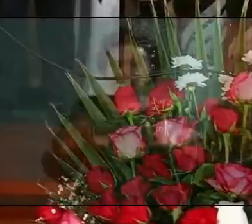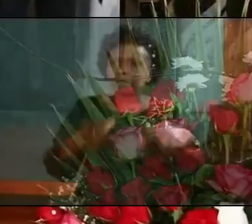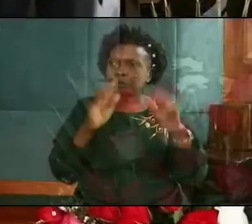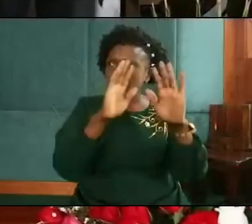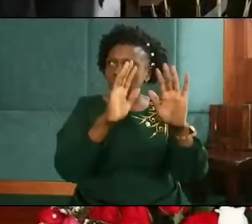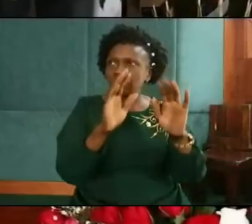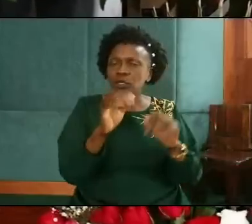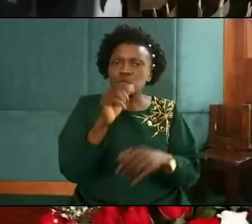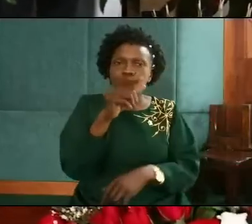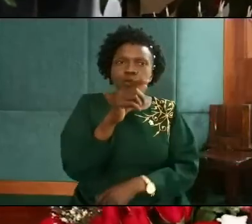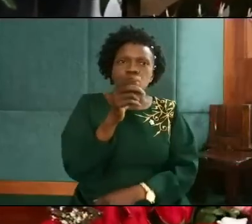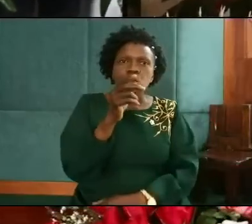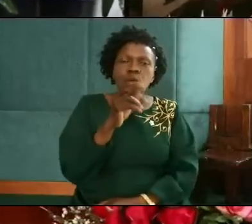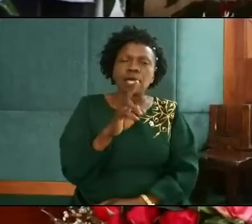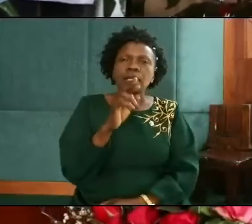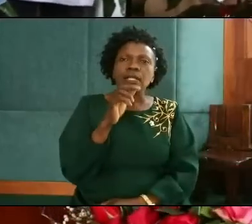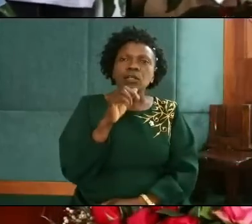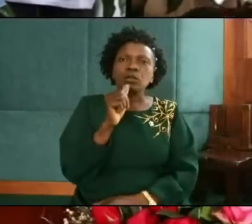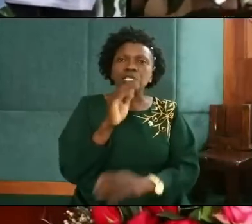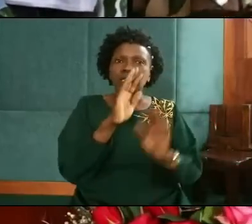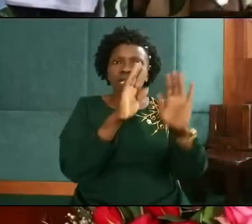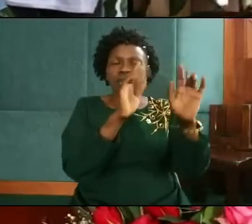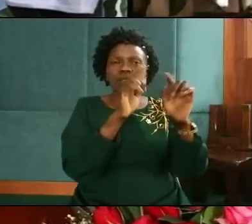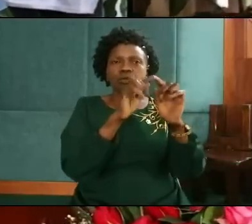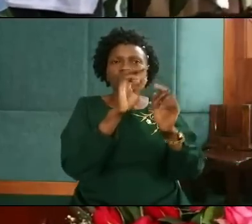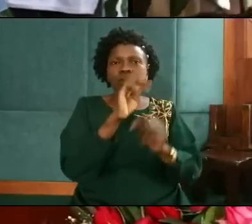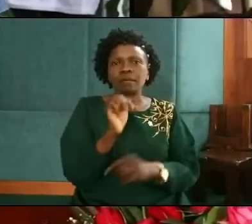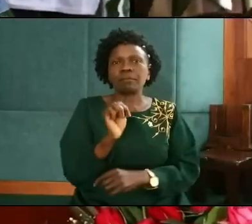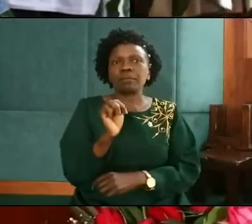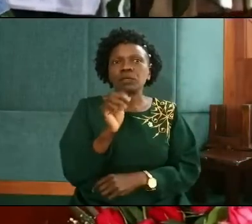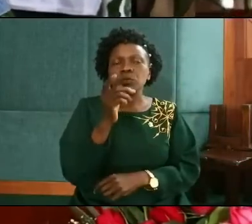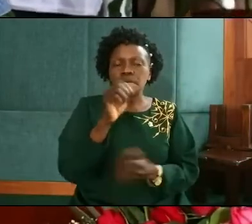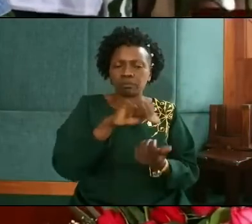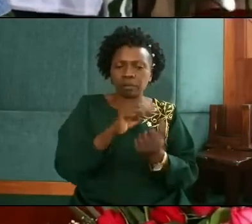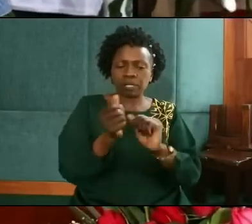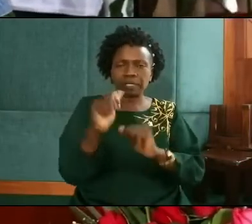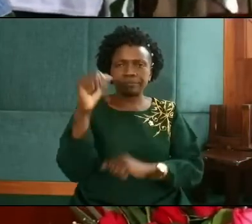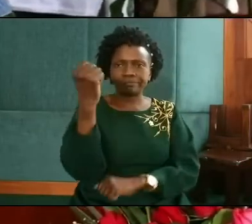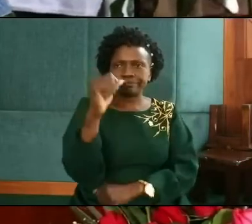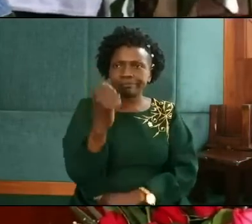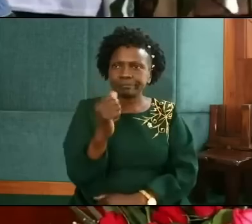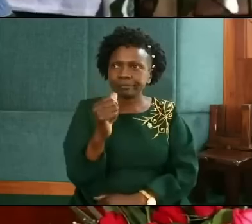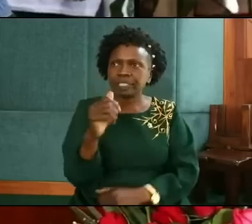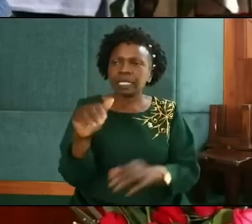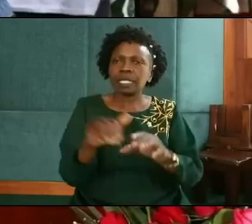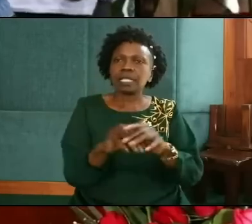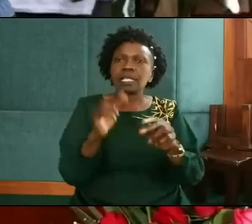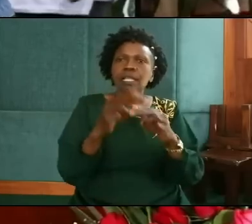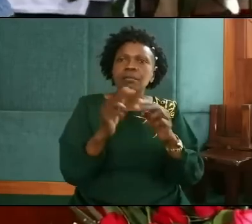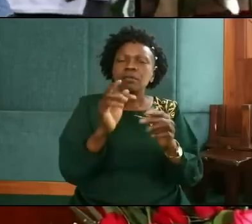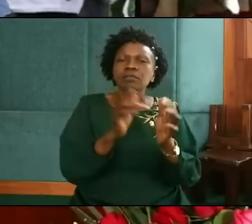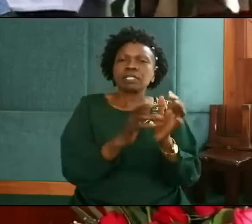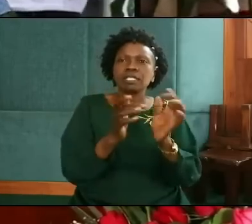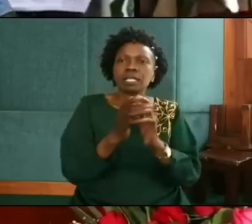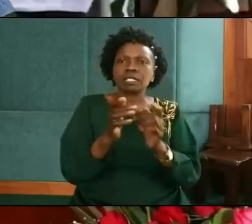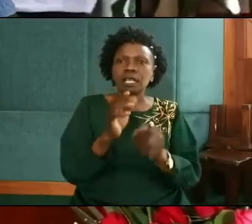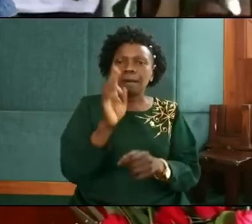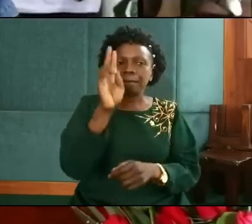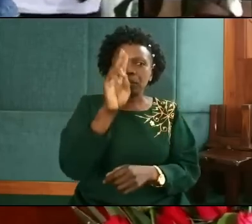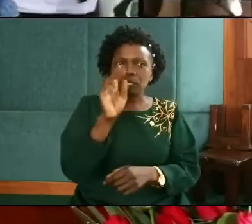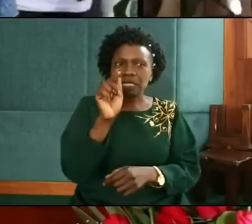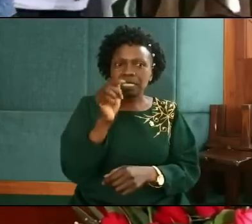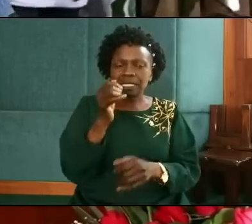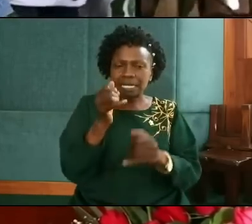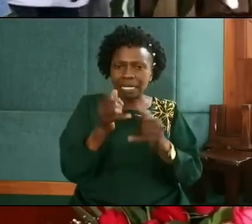are not yet surrendered to him, you are not yet a baptized member of this church, in the name of Jesus, I'm using